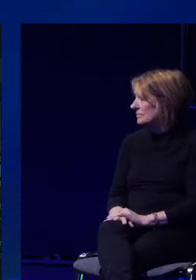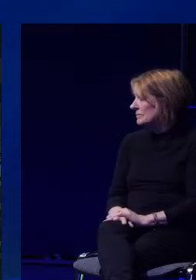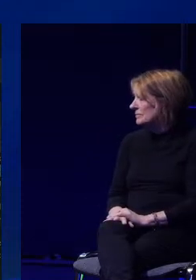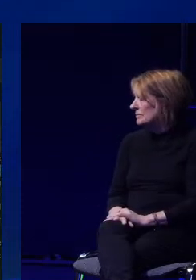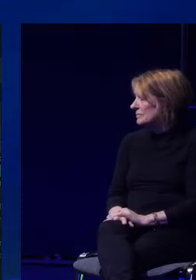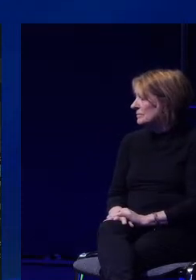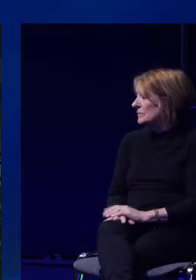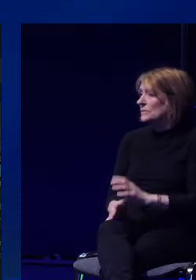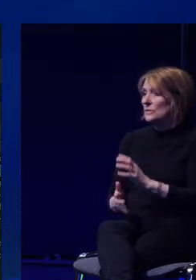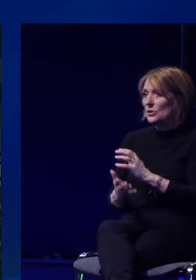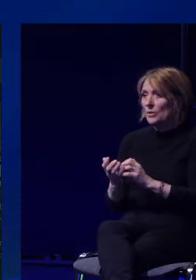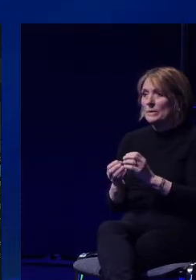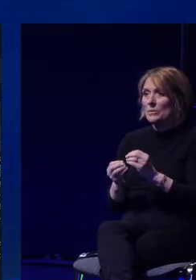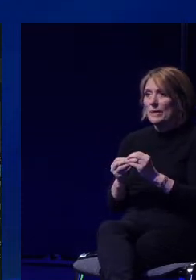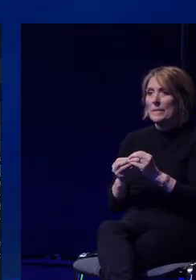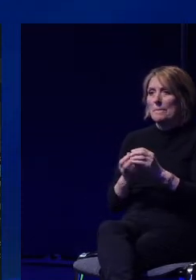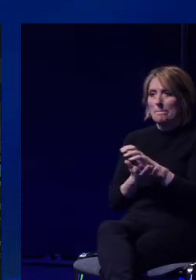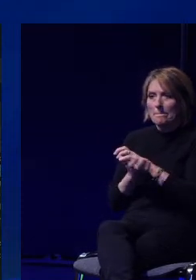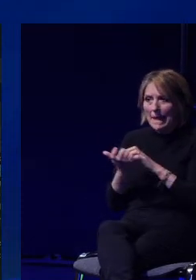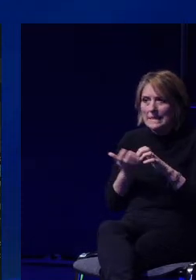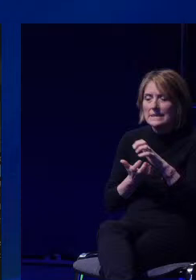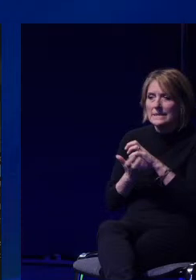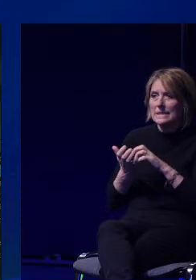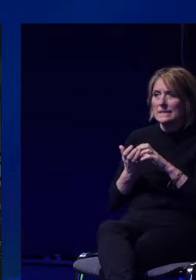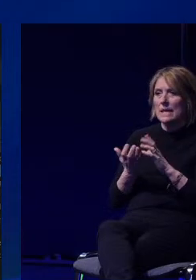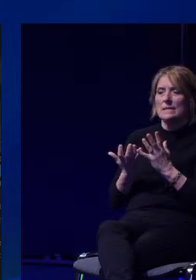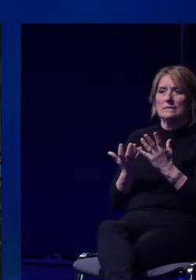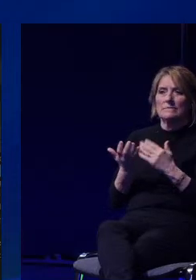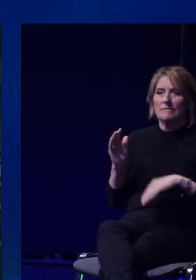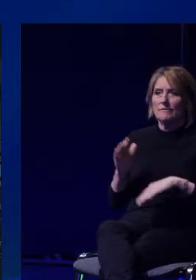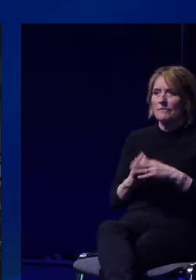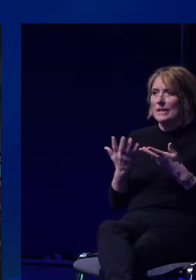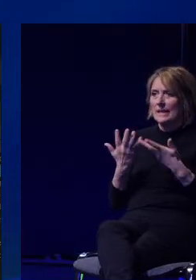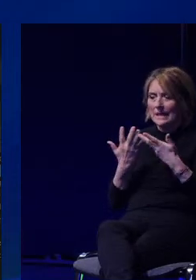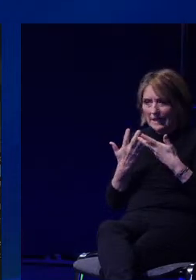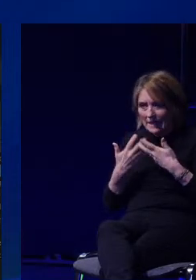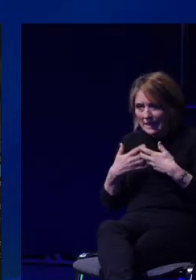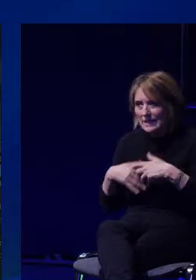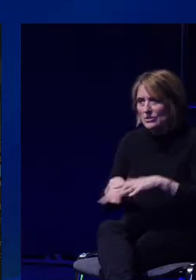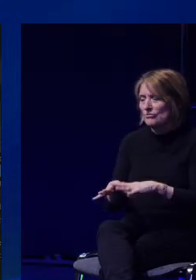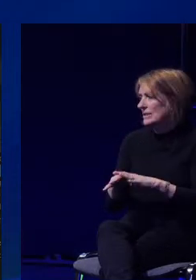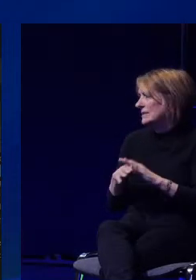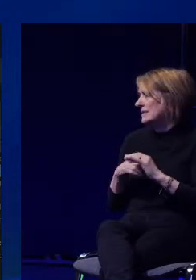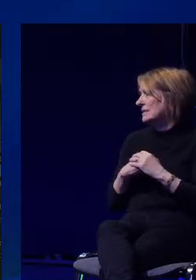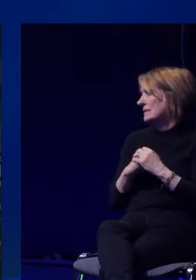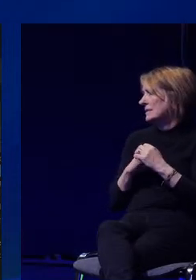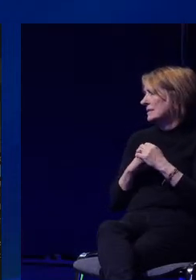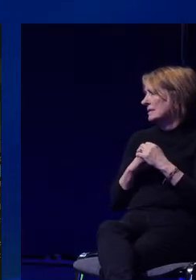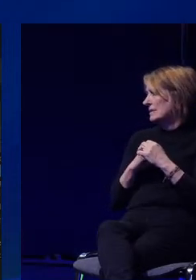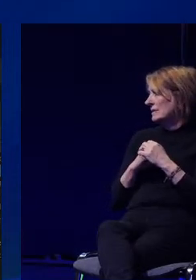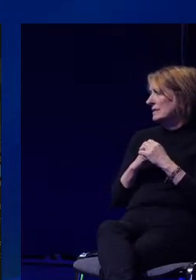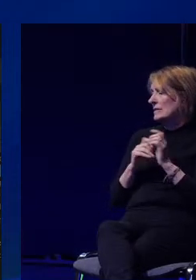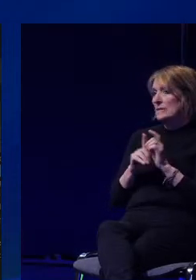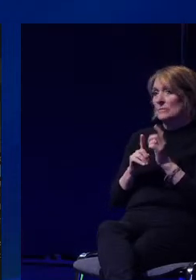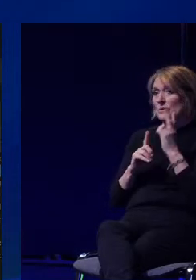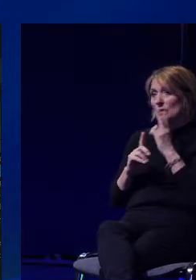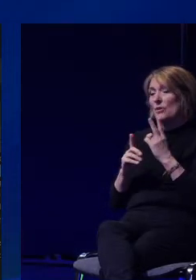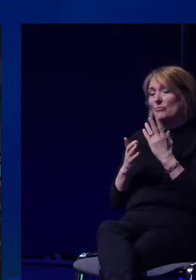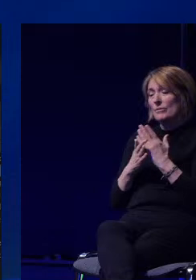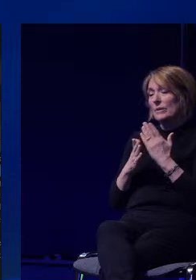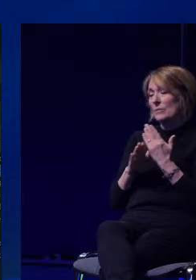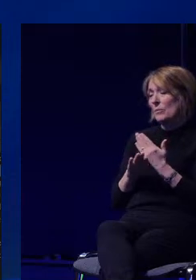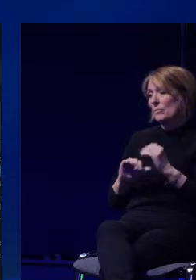In a combination with Blender, actually, they are all integrated. So what we both showed works very well